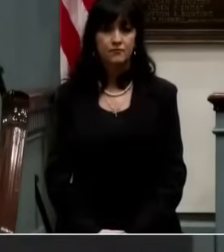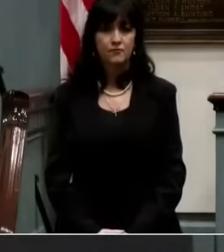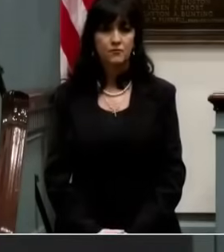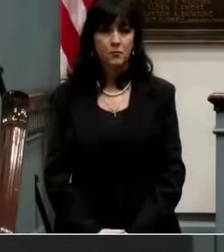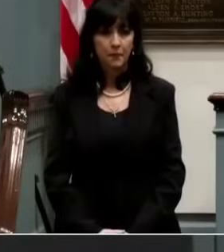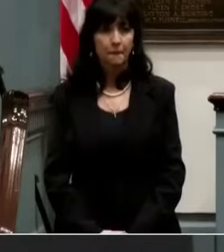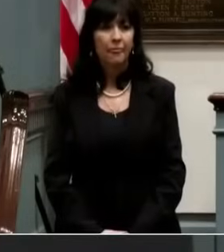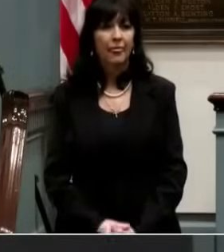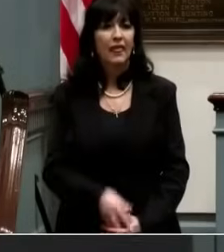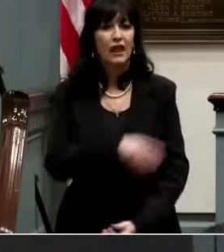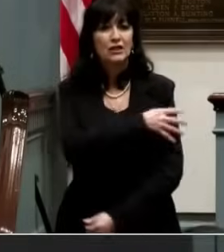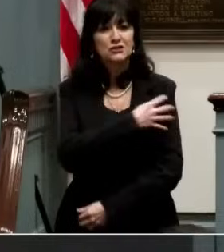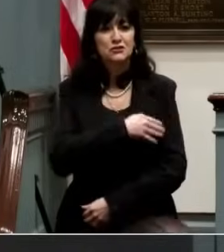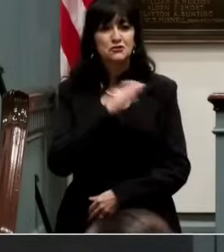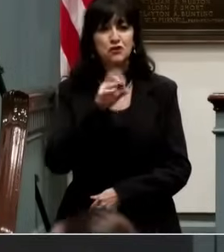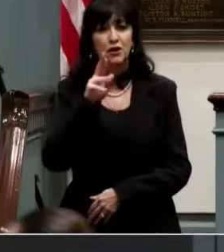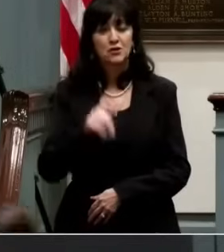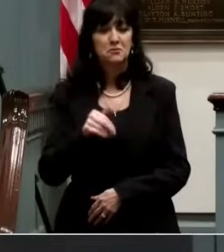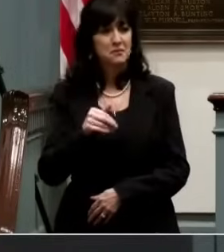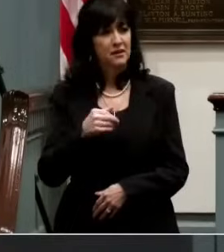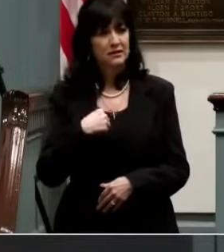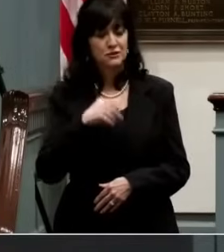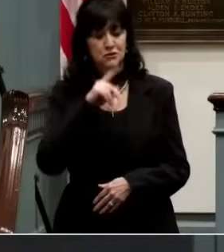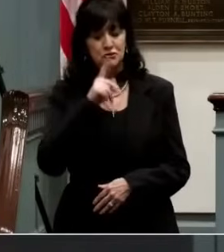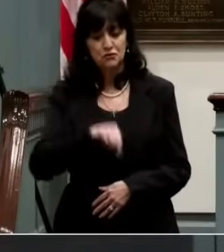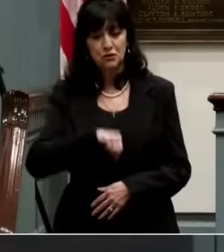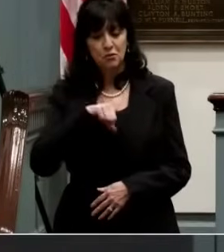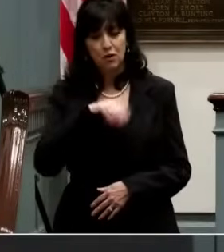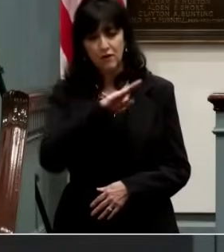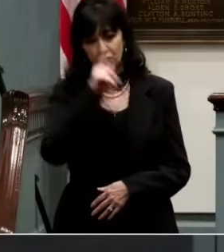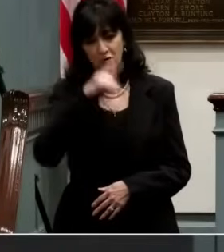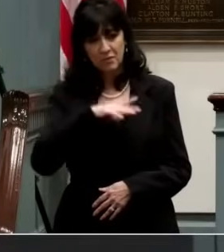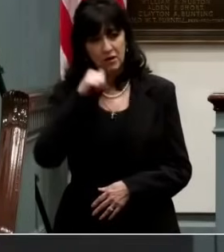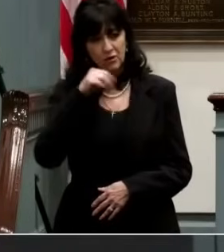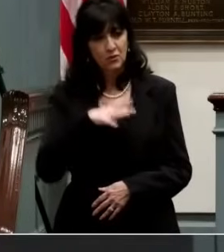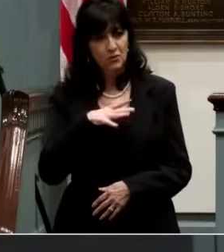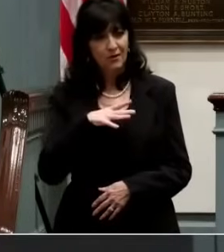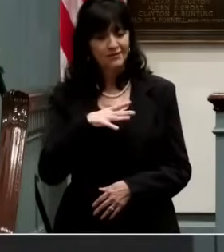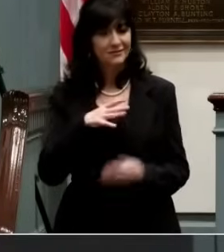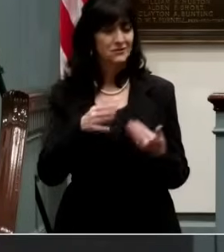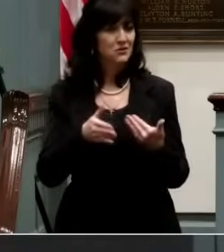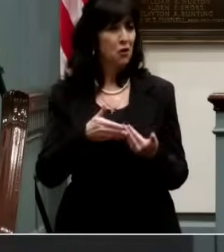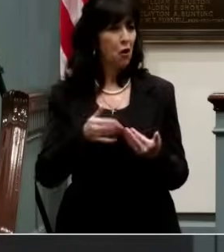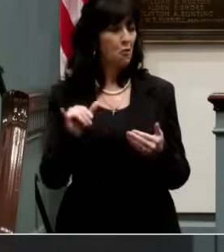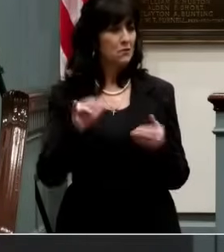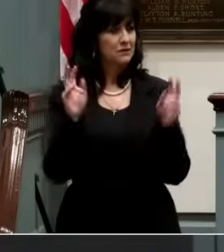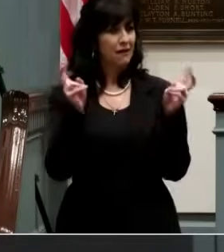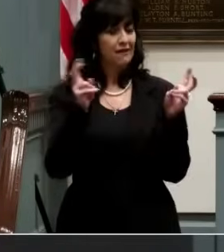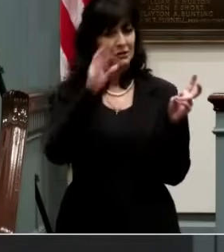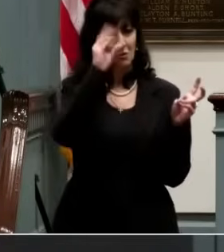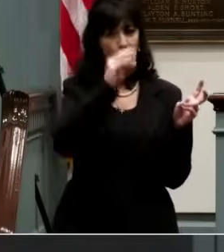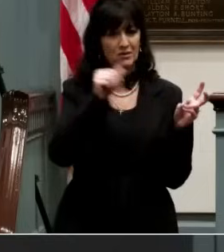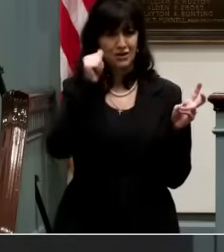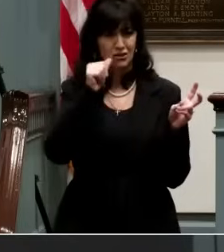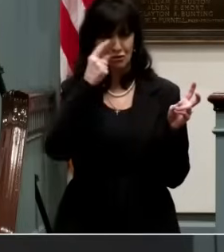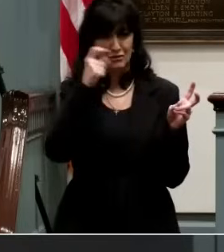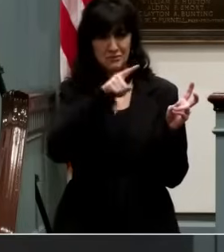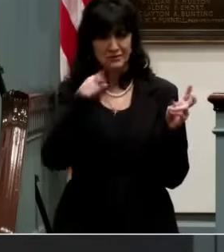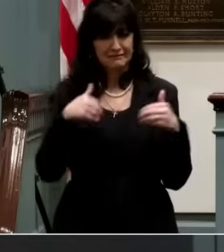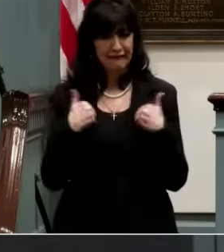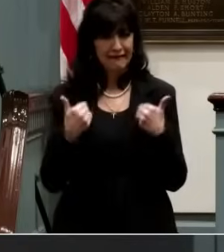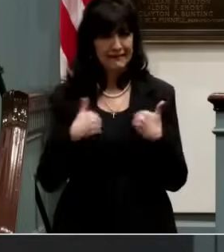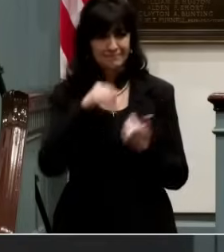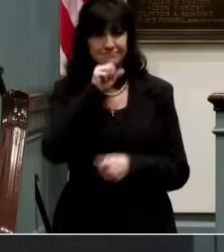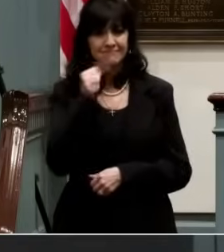General Berry, I can't tell you how proud we are of your men and women. They're almost boys and girls, literally. They're 18, 19,